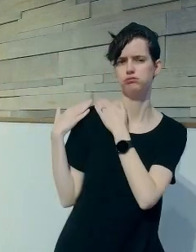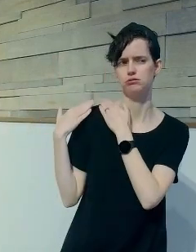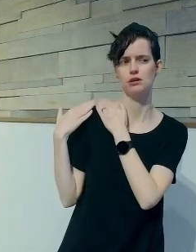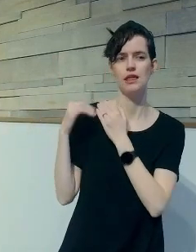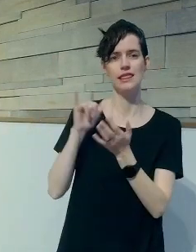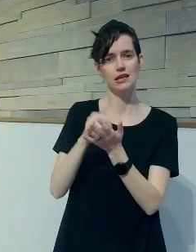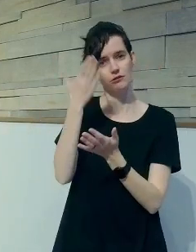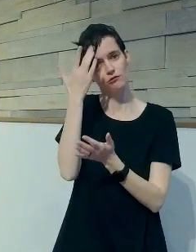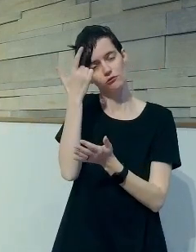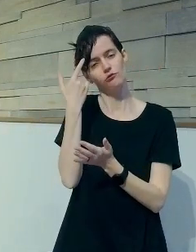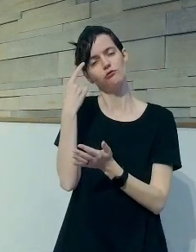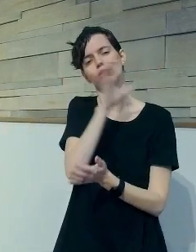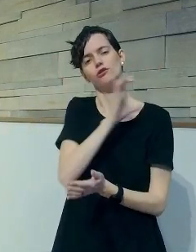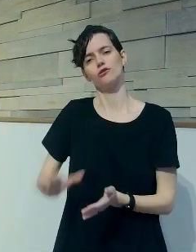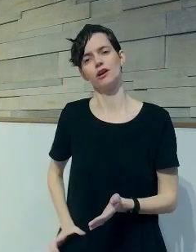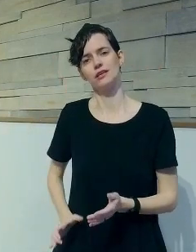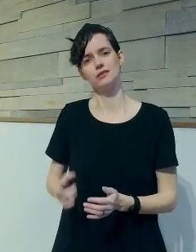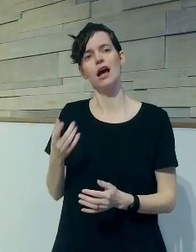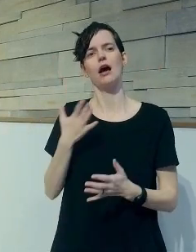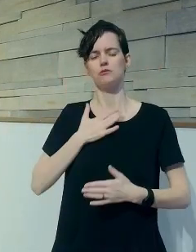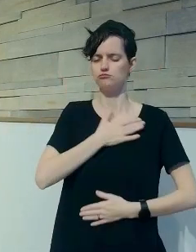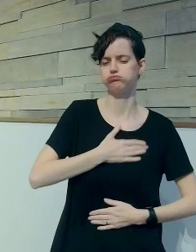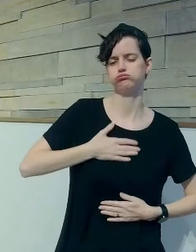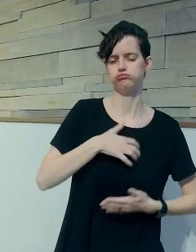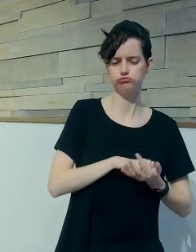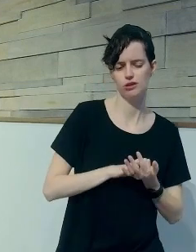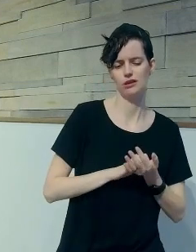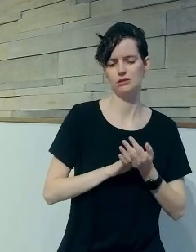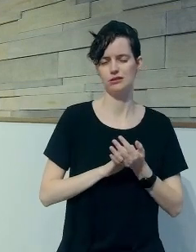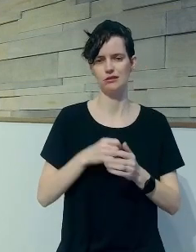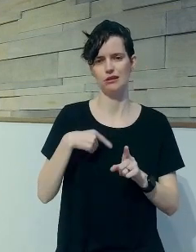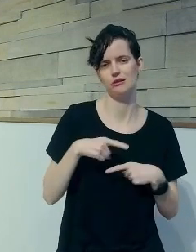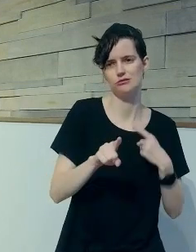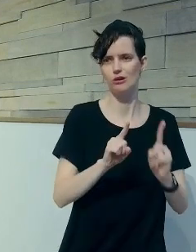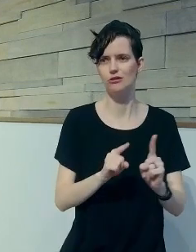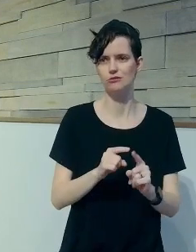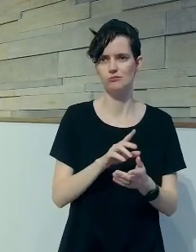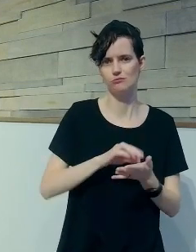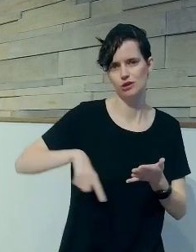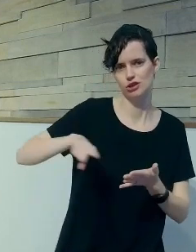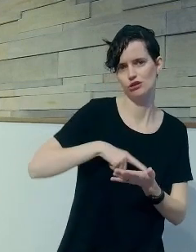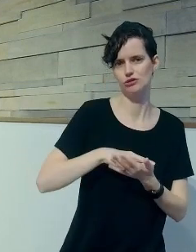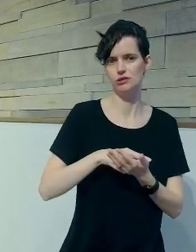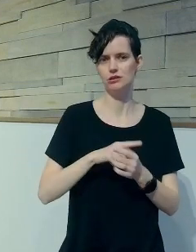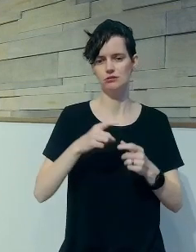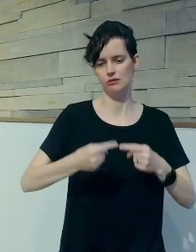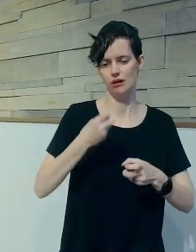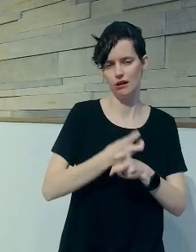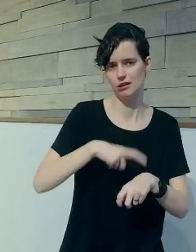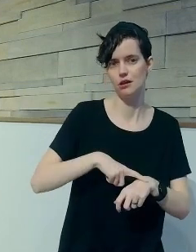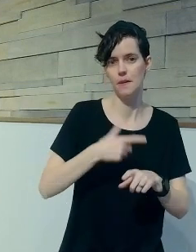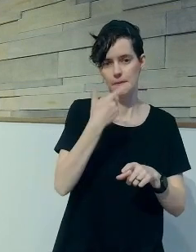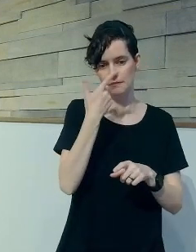why, for Christ's sake, I will delight in weaknesses, in insults, in hardships, in persecutions, in difficulties. For when I am